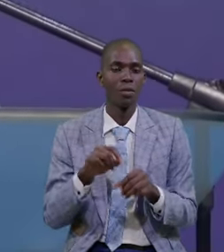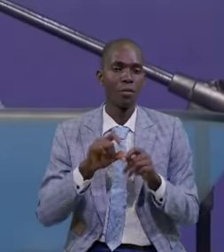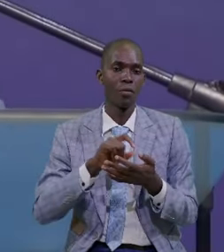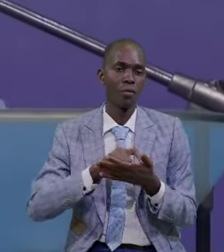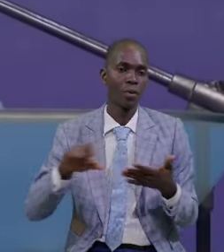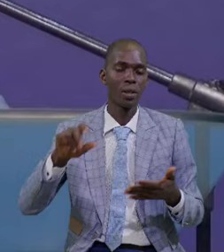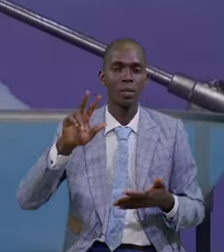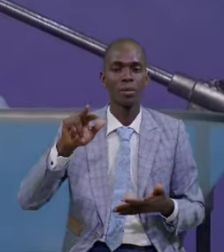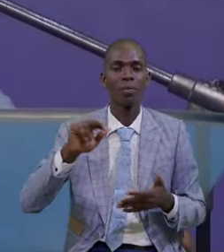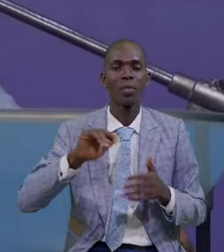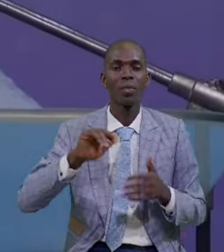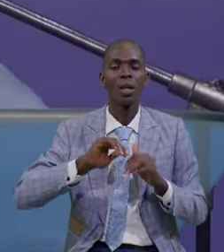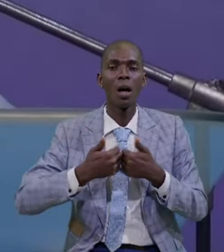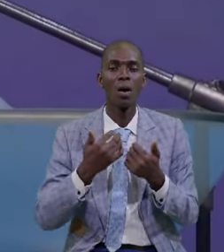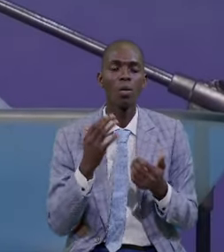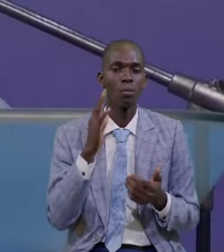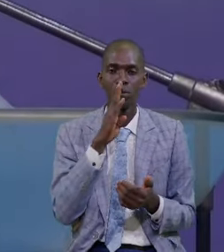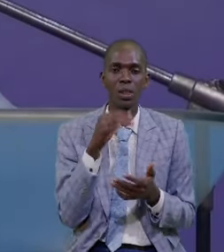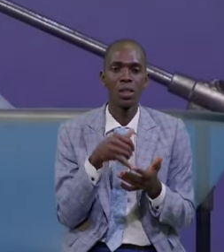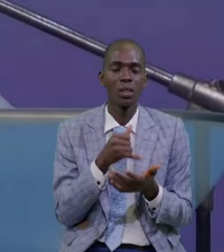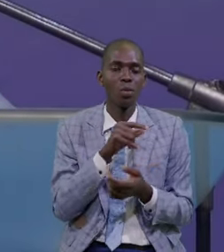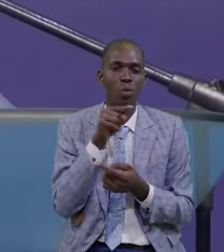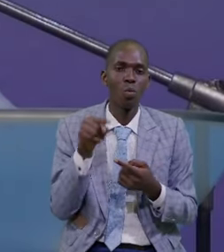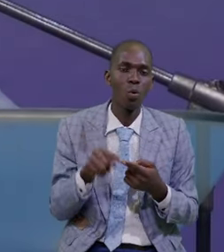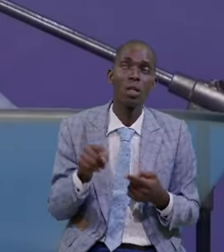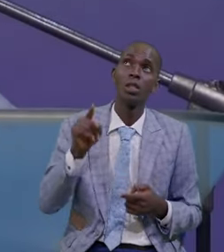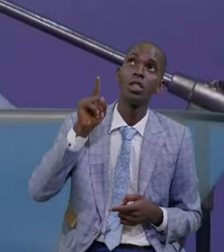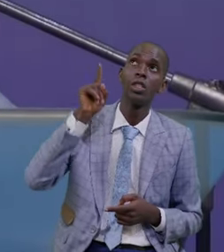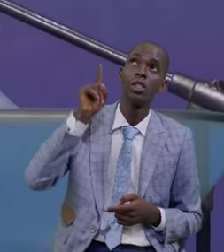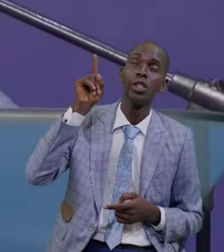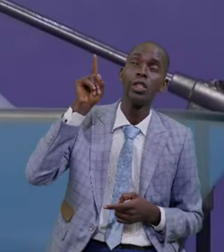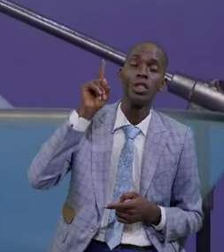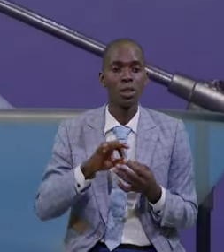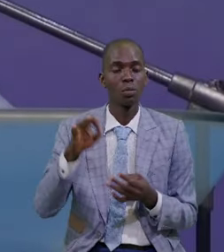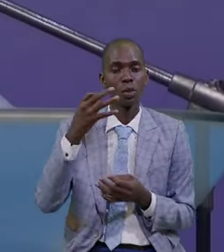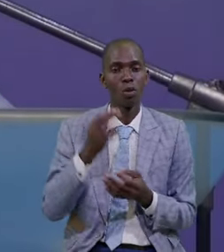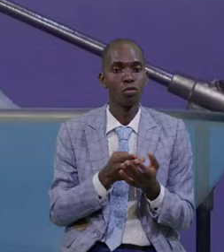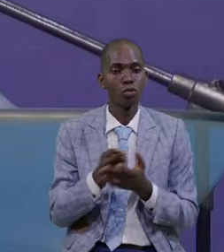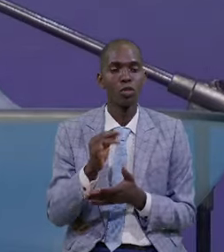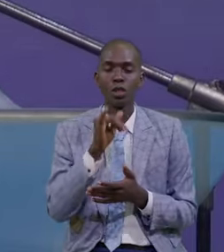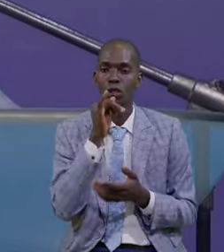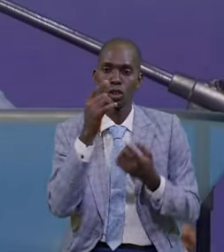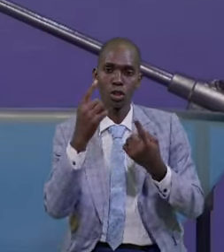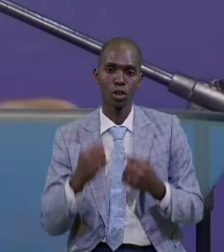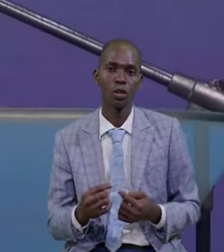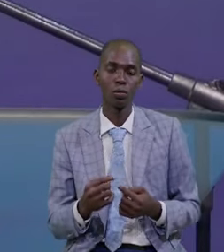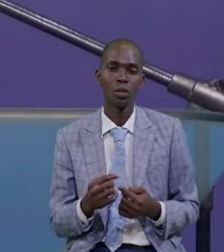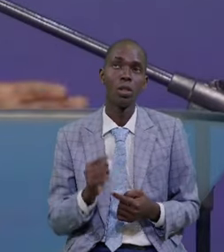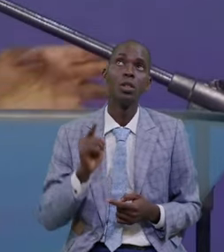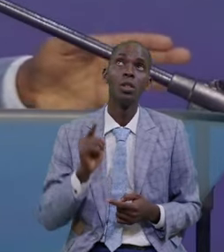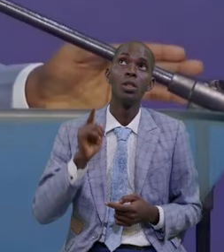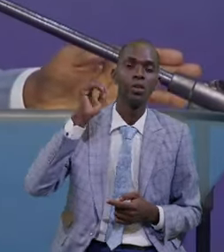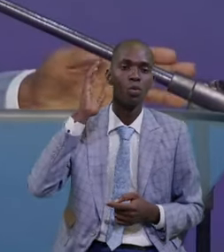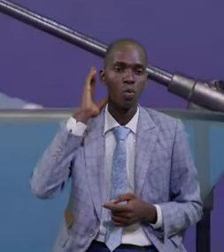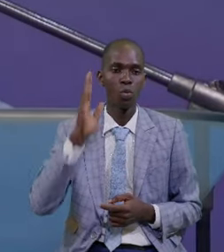how be it when he, the Spirit of truth, is come, he will